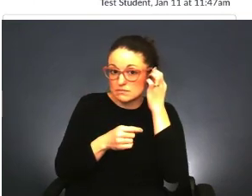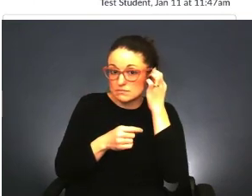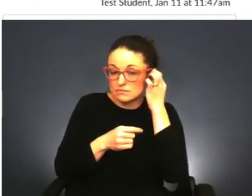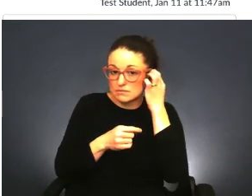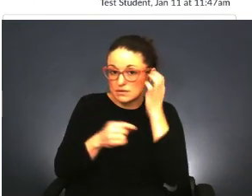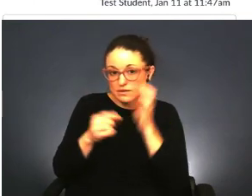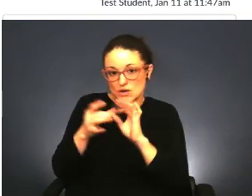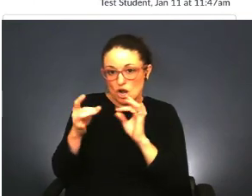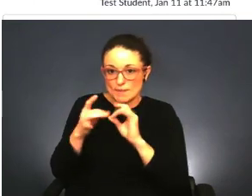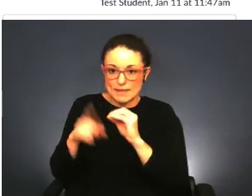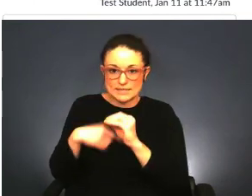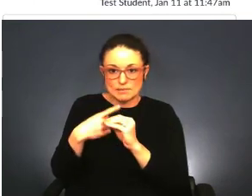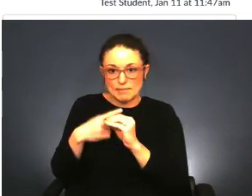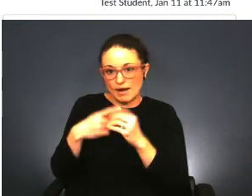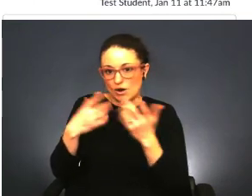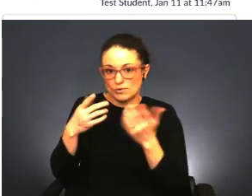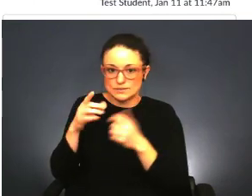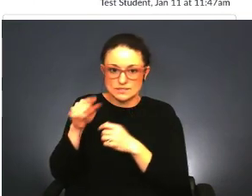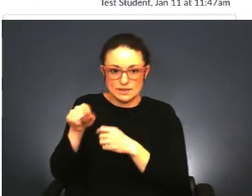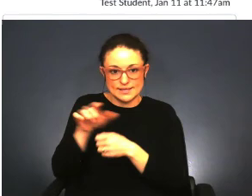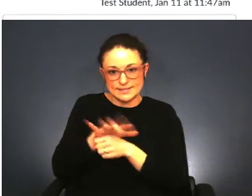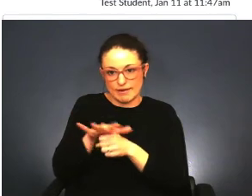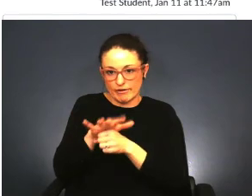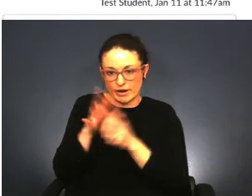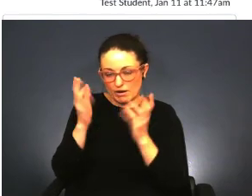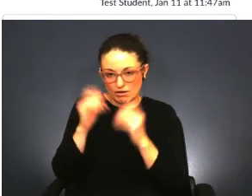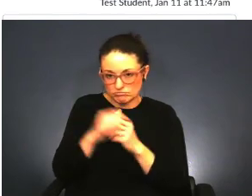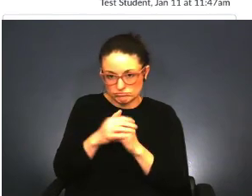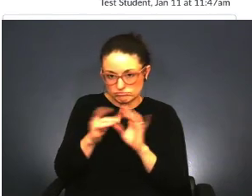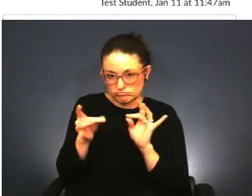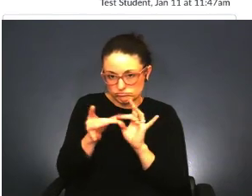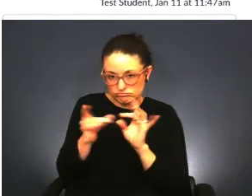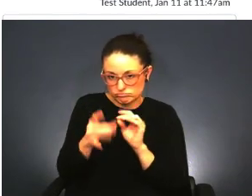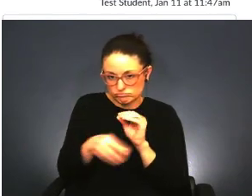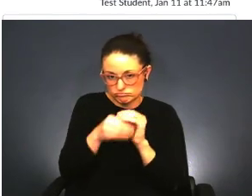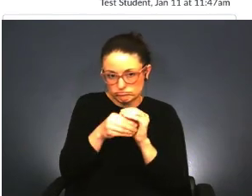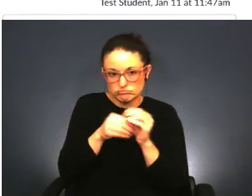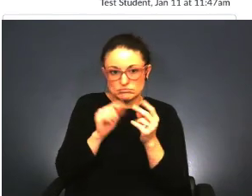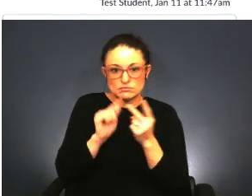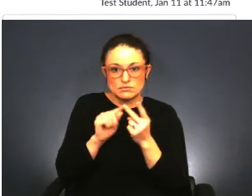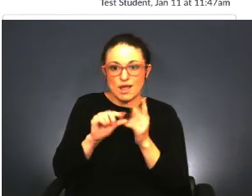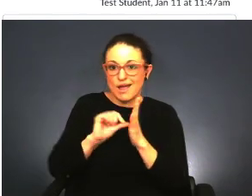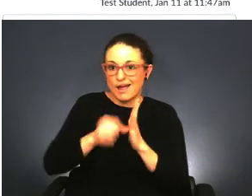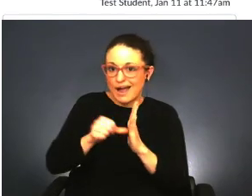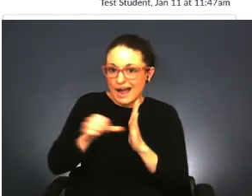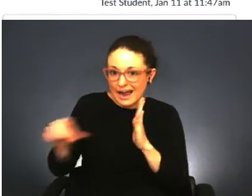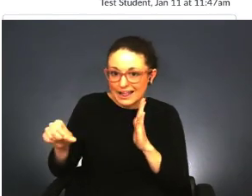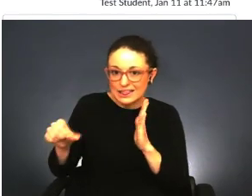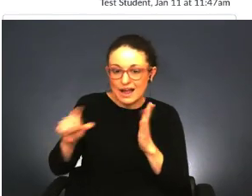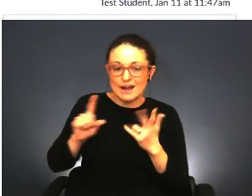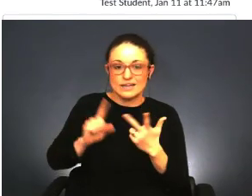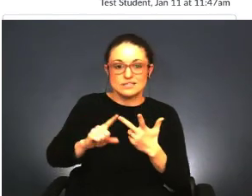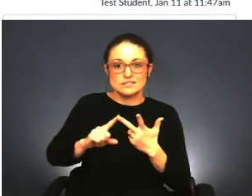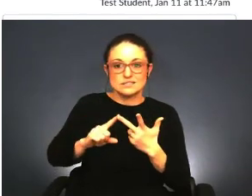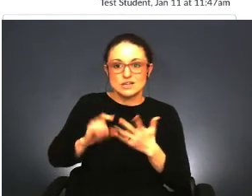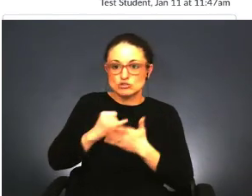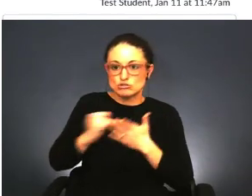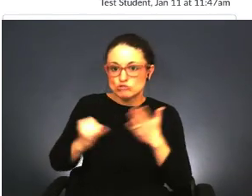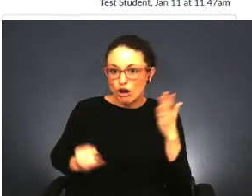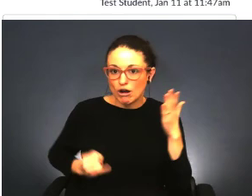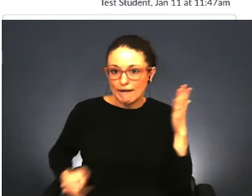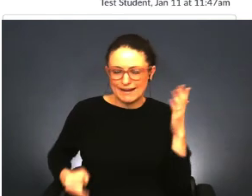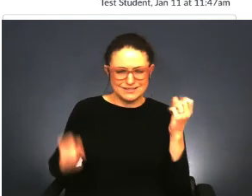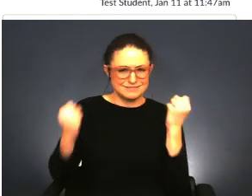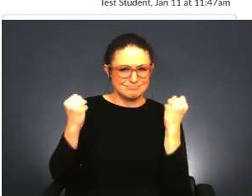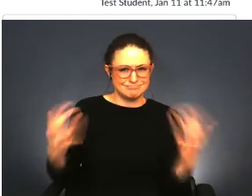comment about this area. Okay, I can do highlights, I can do drawings. There are a lot of different things that I can